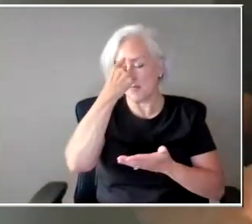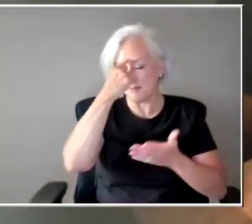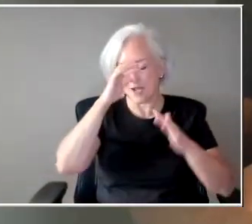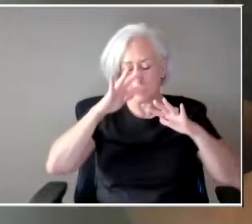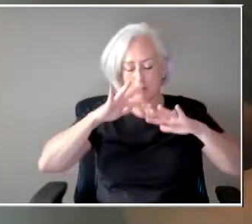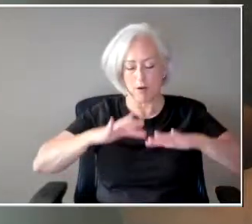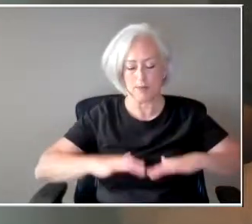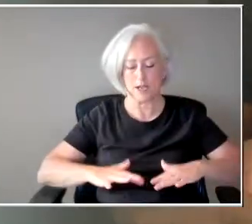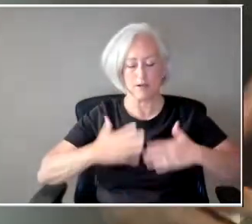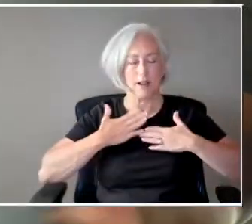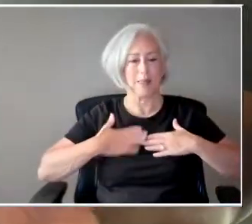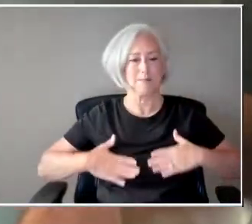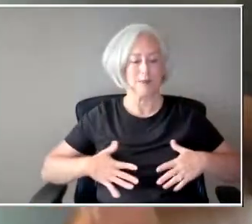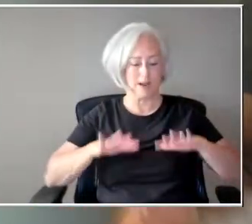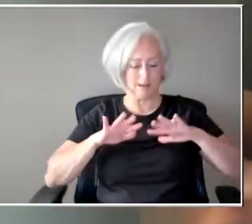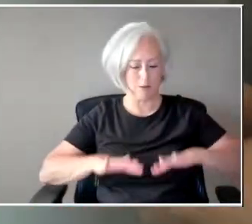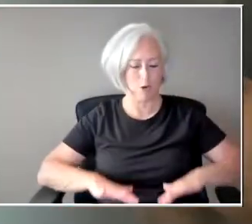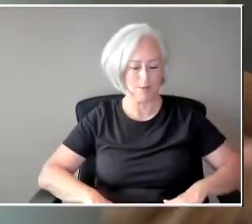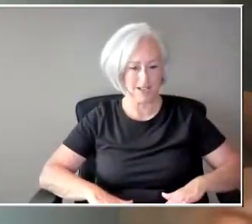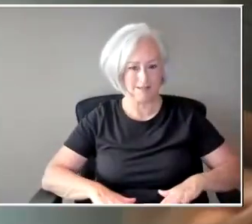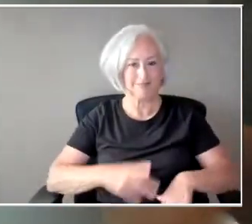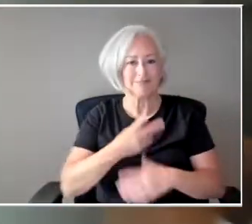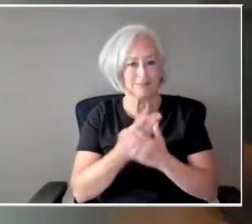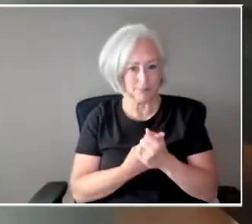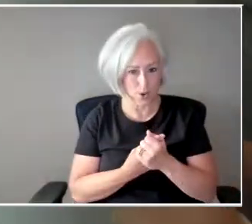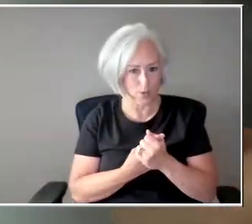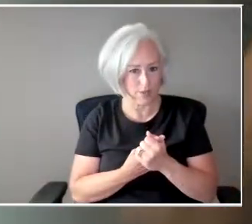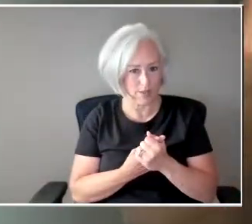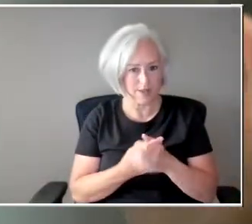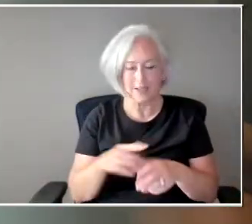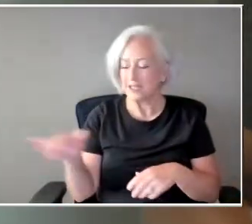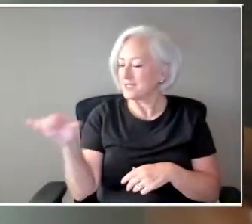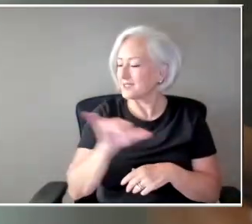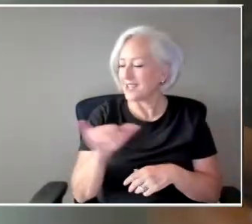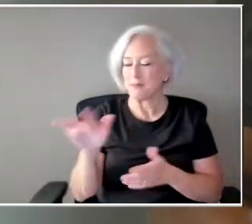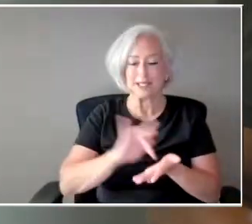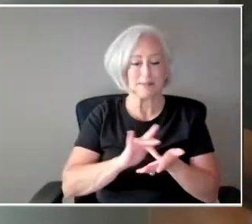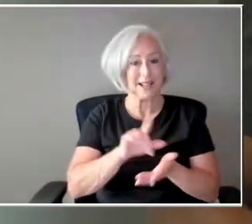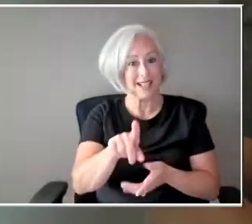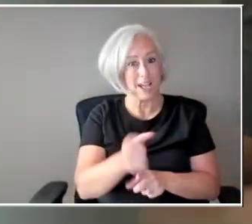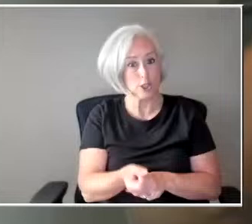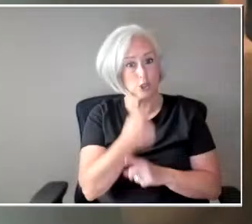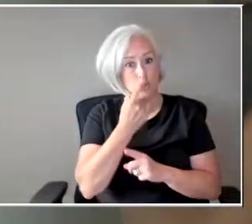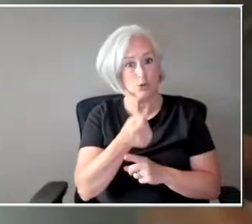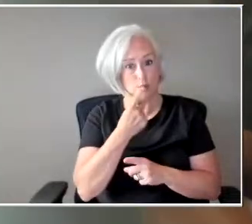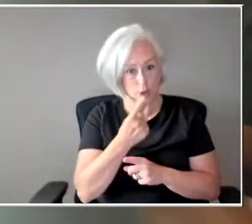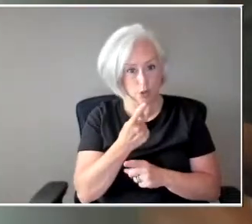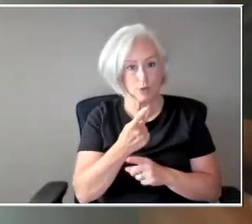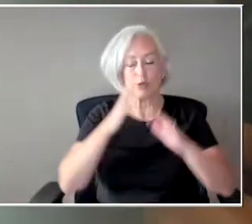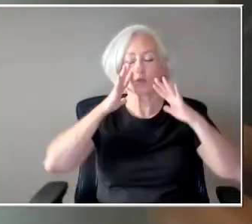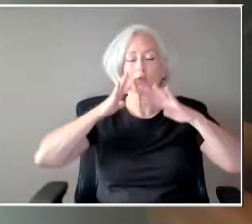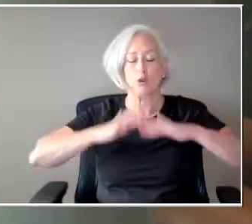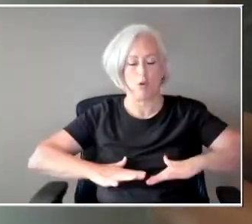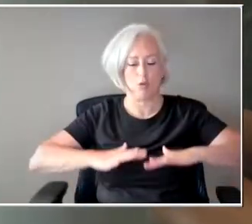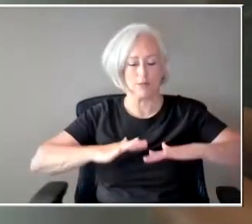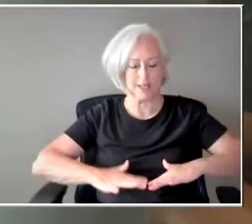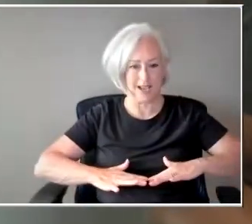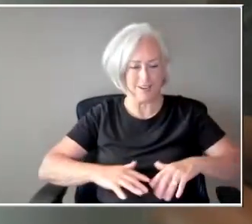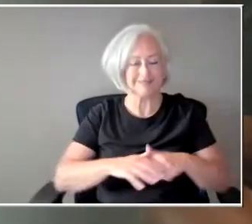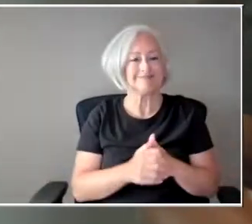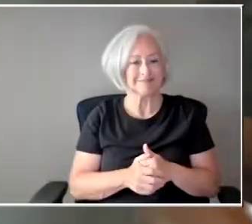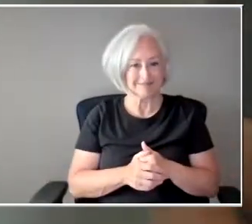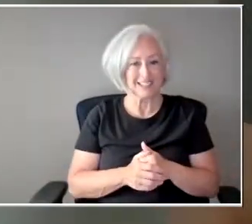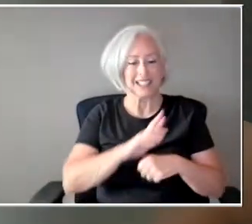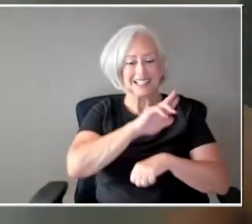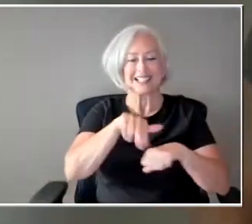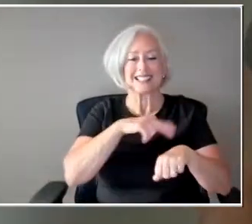as any other some of the medications we take in order to get yourself to calm down. But it's going to be a natural and healthy way to